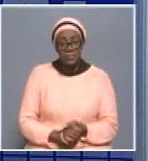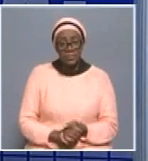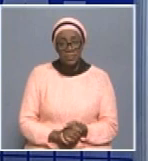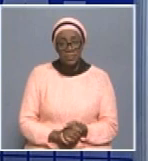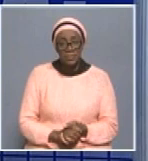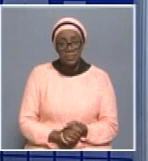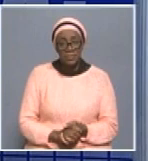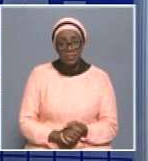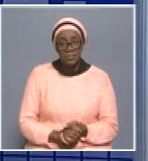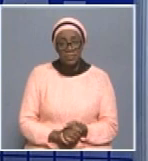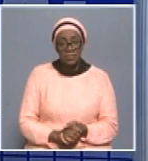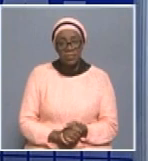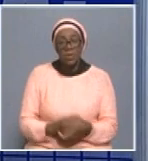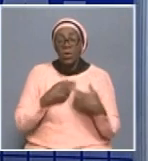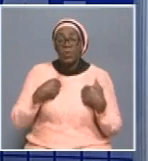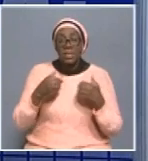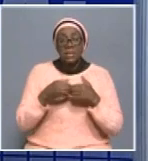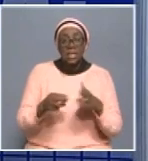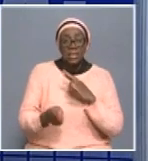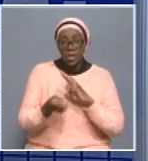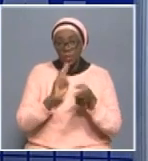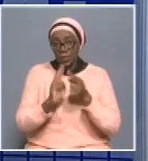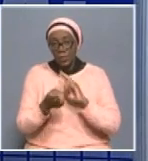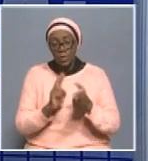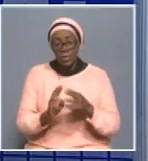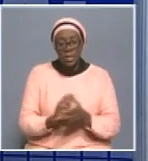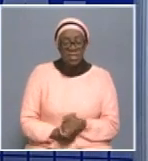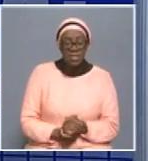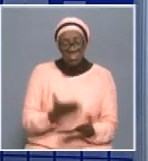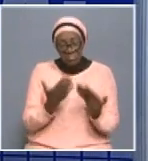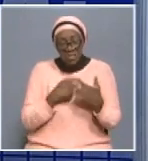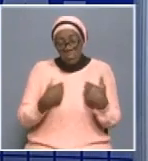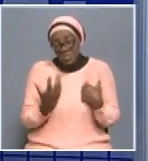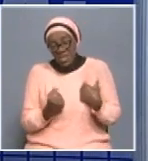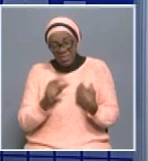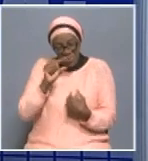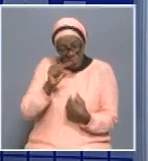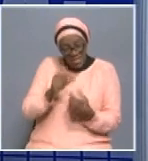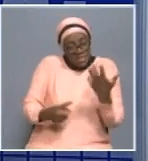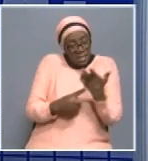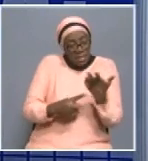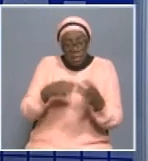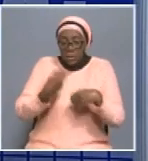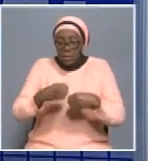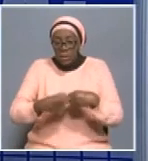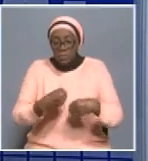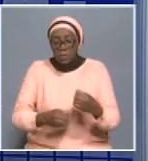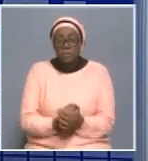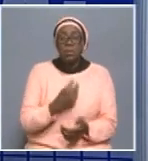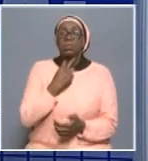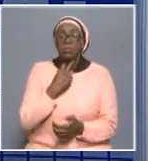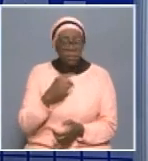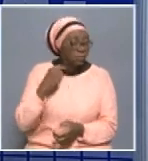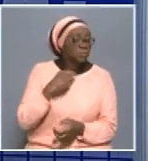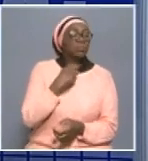All right, let's get into it, and I think our technical technicians will amend or correct as we go forward.